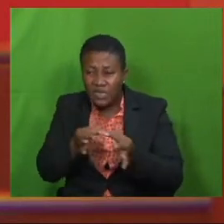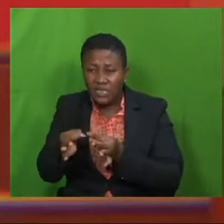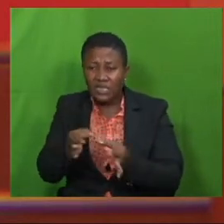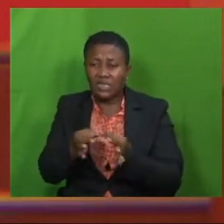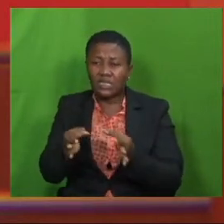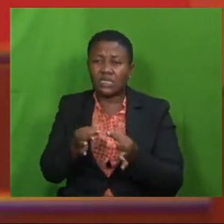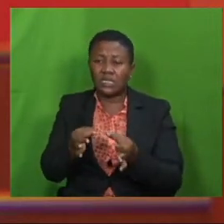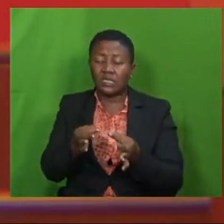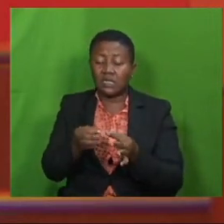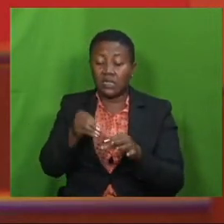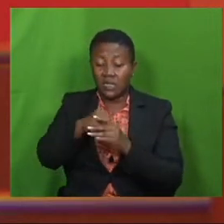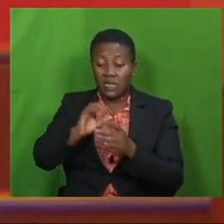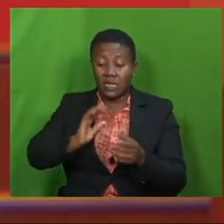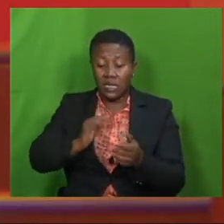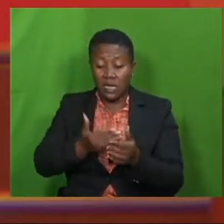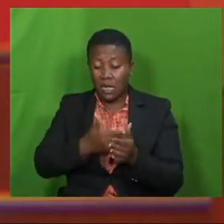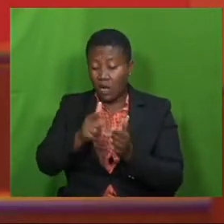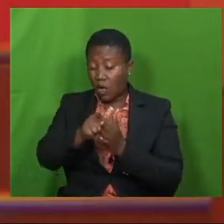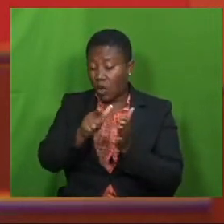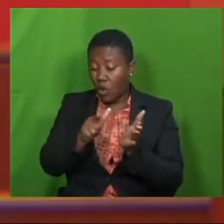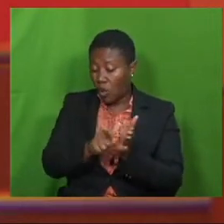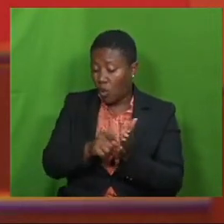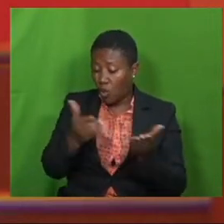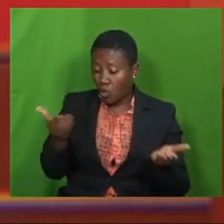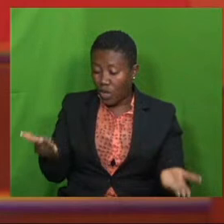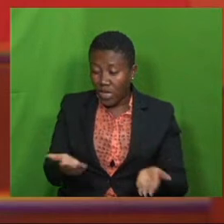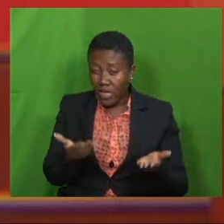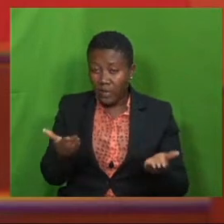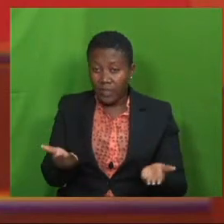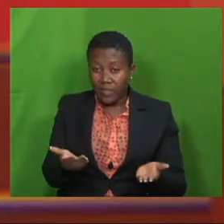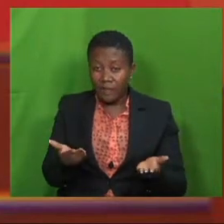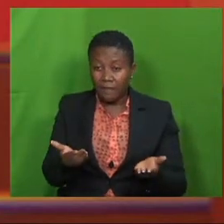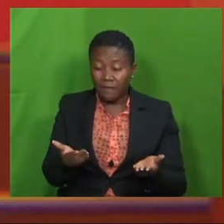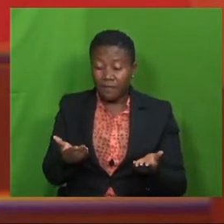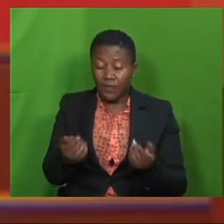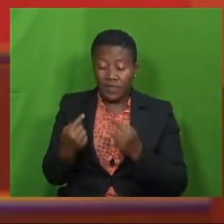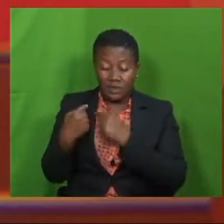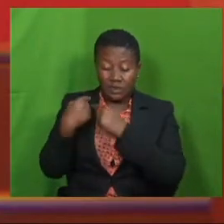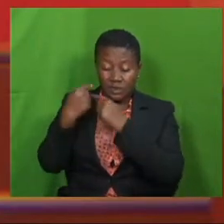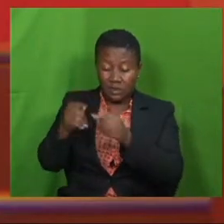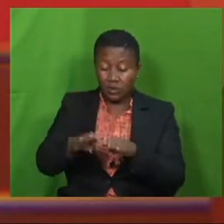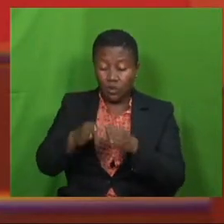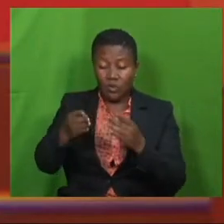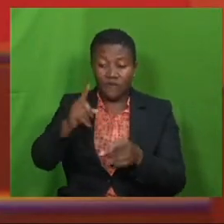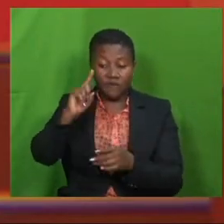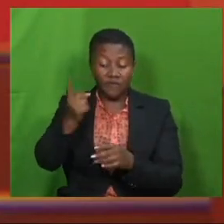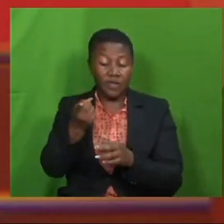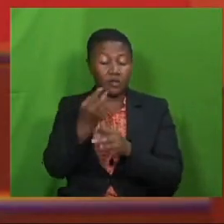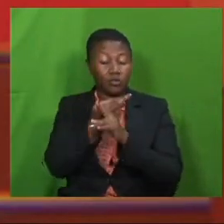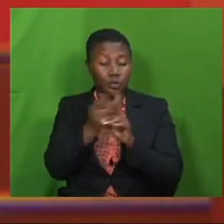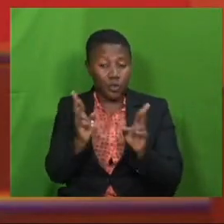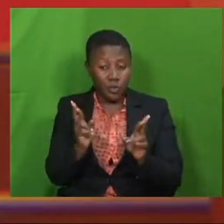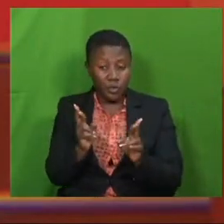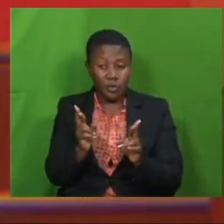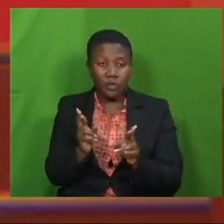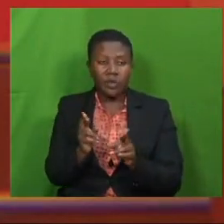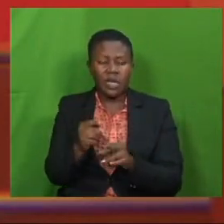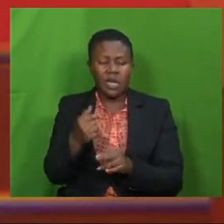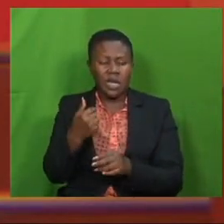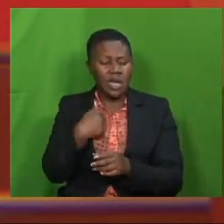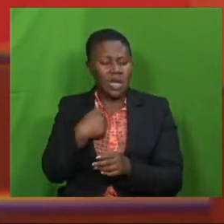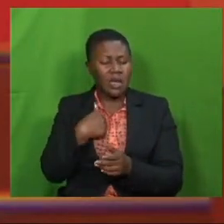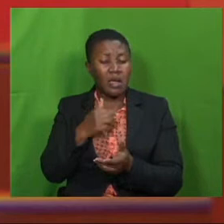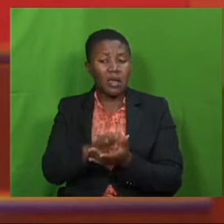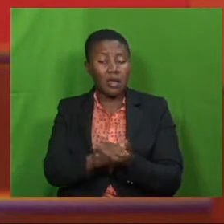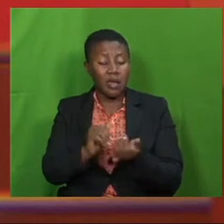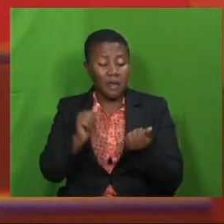of our standing orders since the inception of the First Republic. This, I believe, only